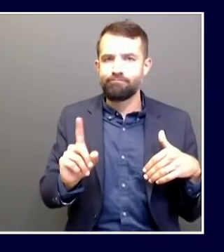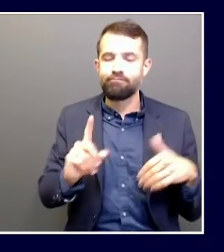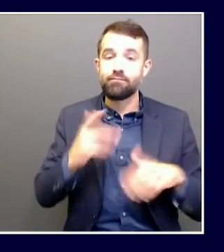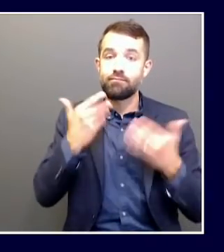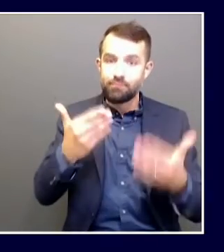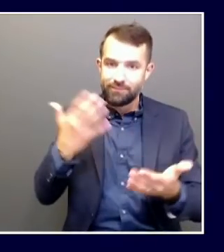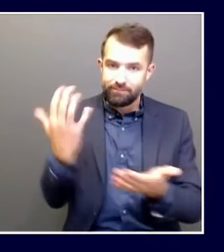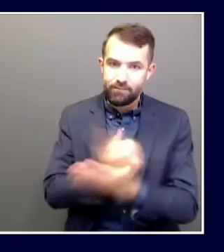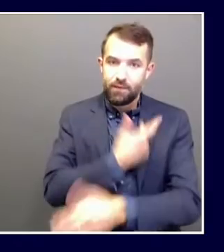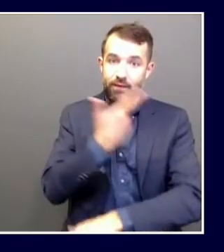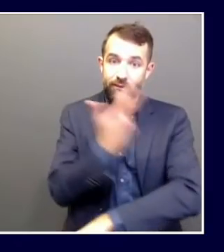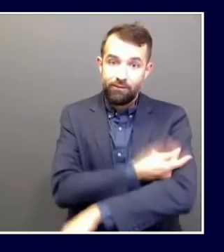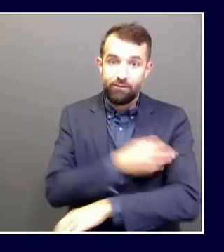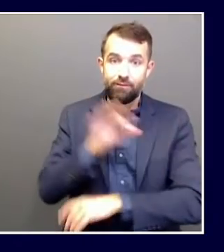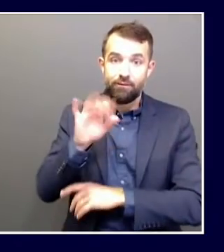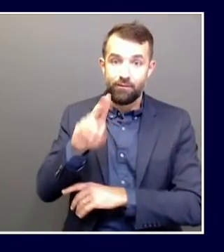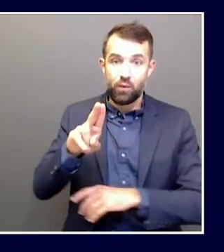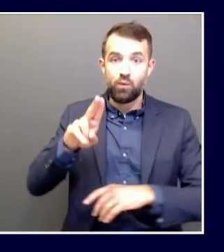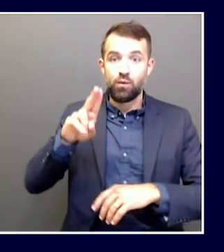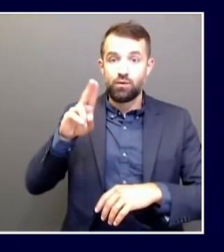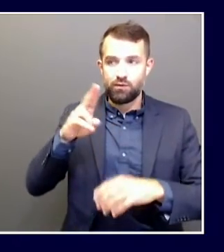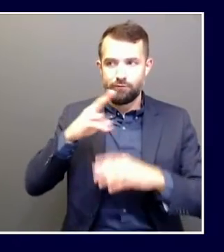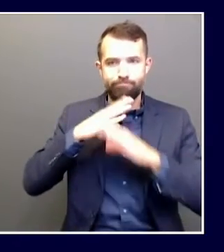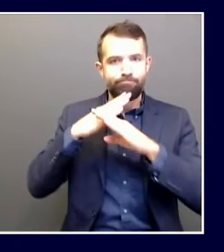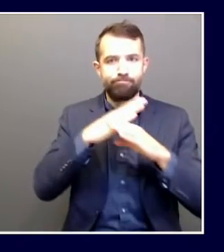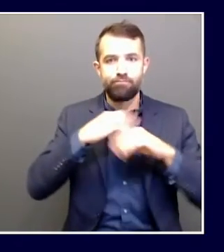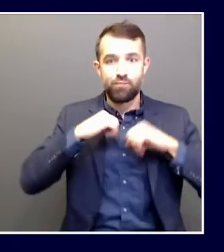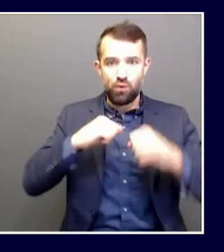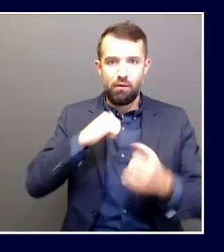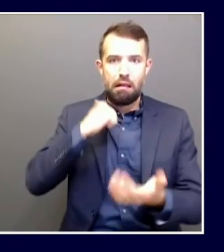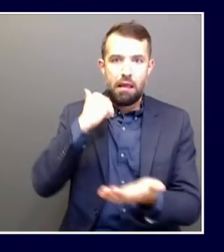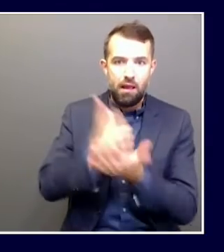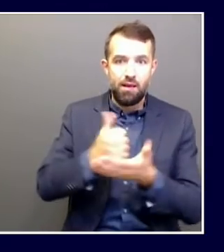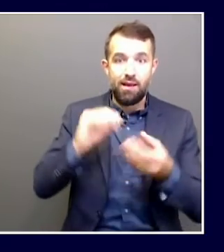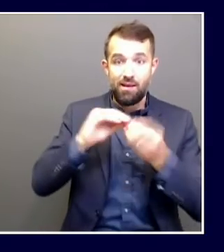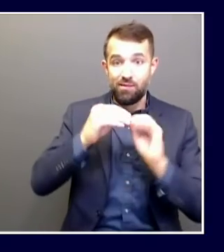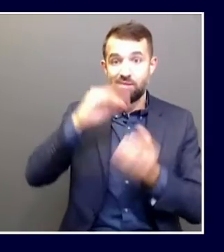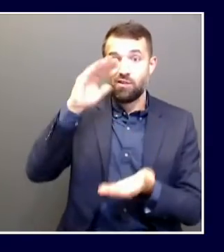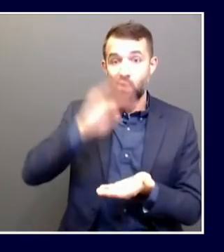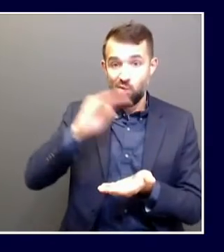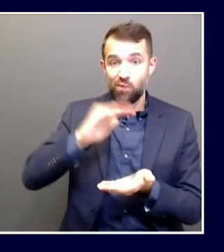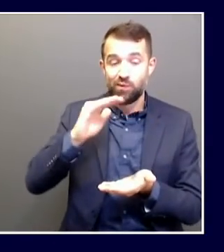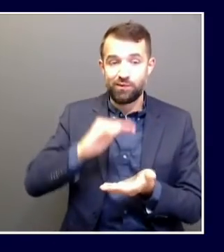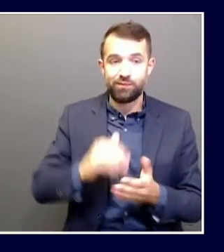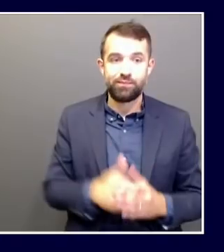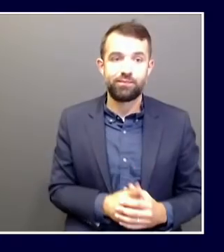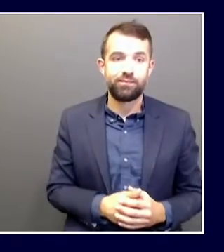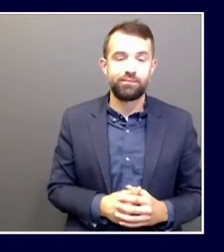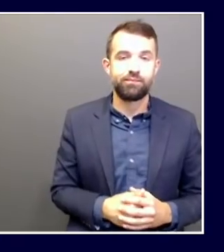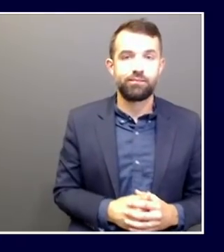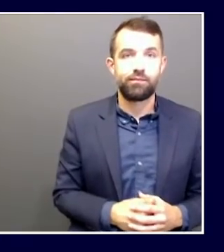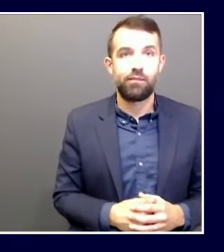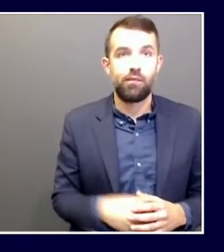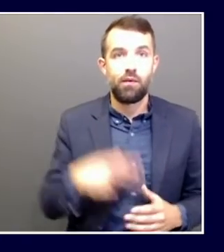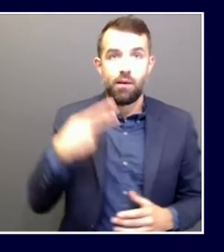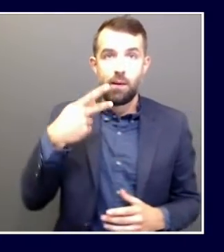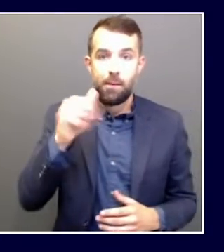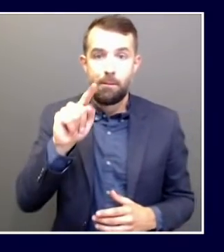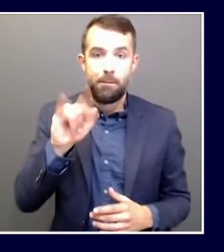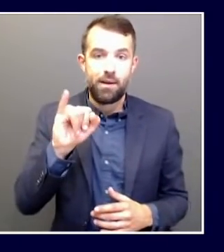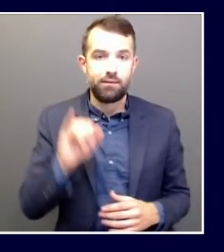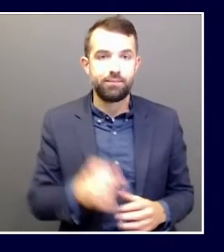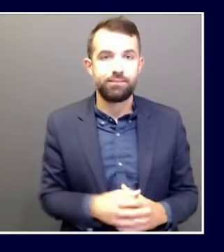better the flu season will be. Thank you. Let me go to Patty White next. Thanks, Dr.